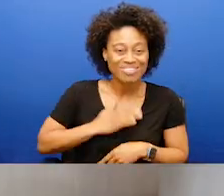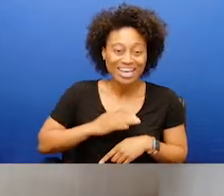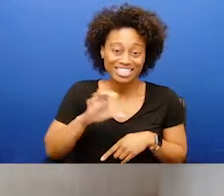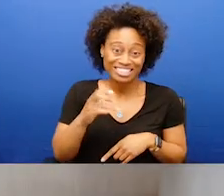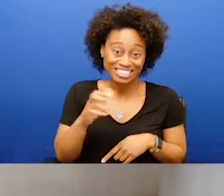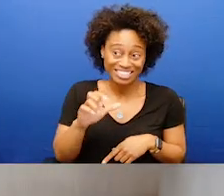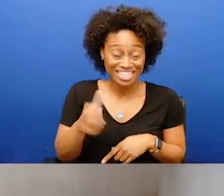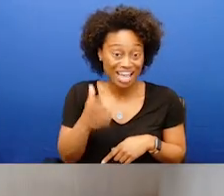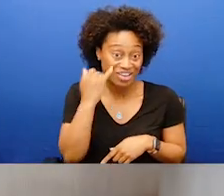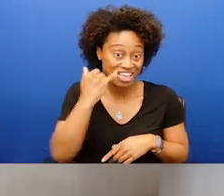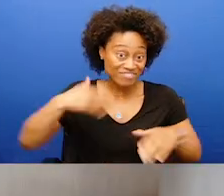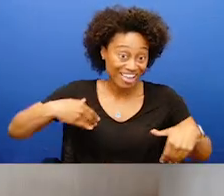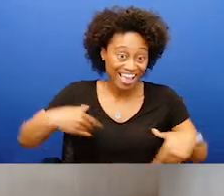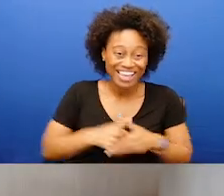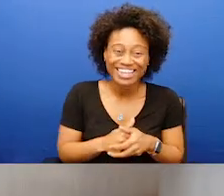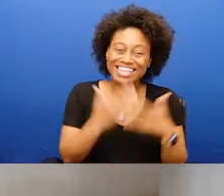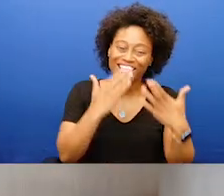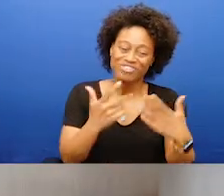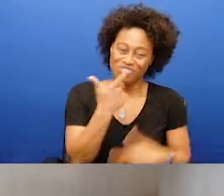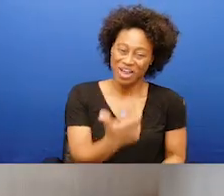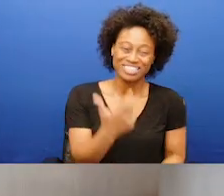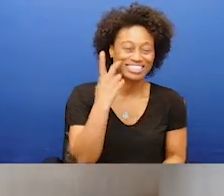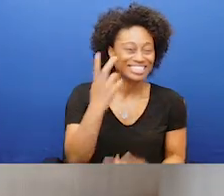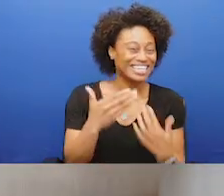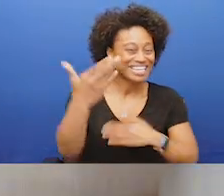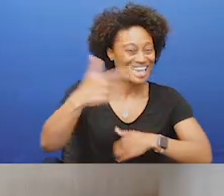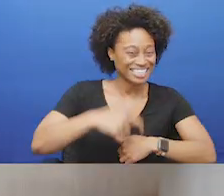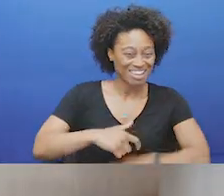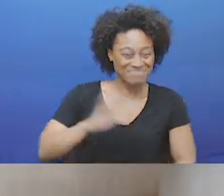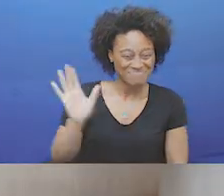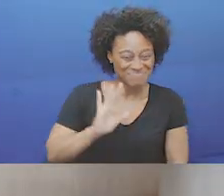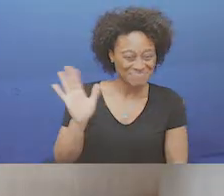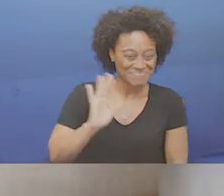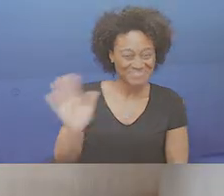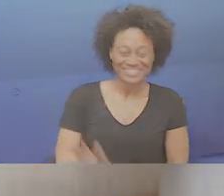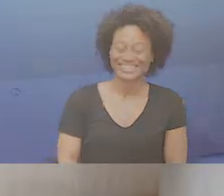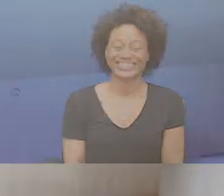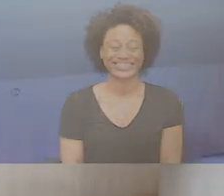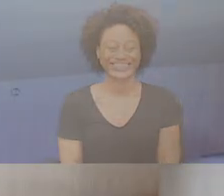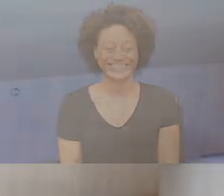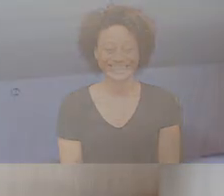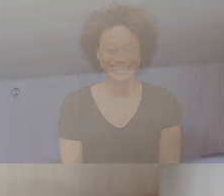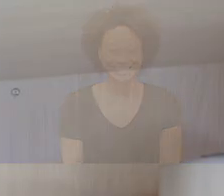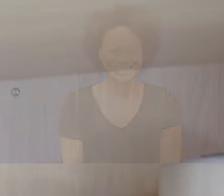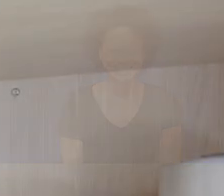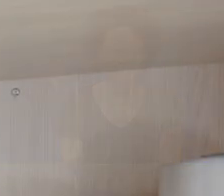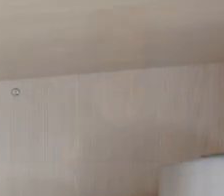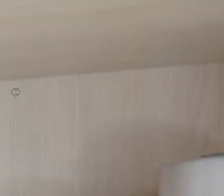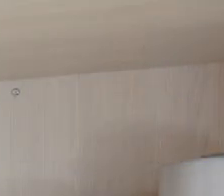up and subscribe to our channel if you haven't already. Thanks for watching, and we'll see you in the next one. Bye!